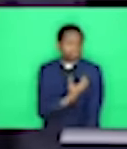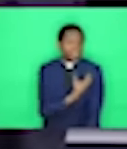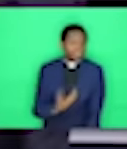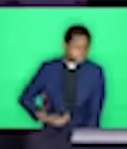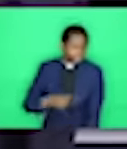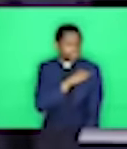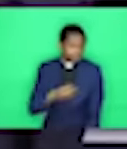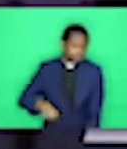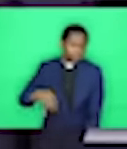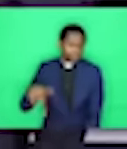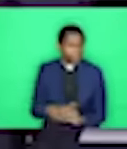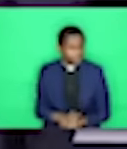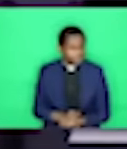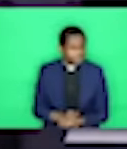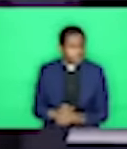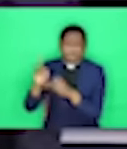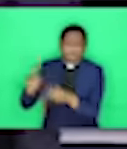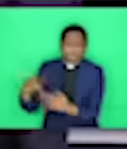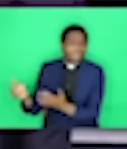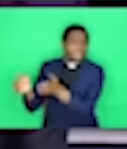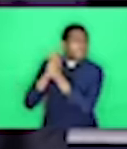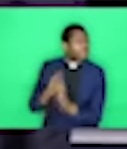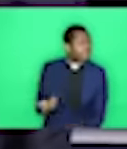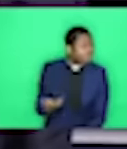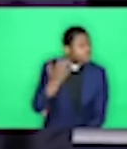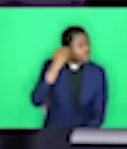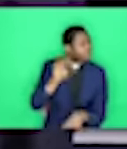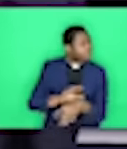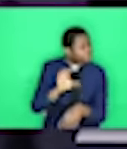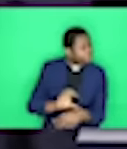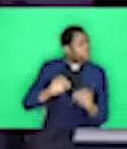One may ask, why is the church organizing national development